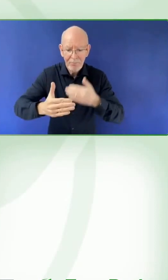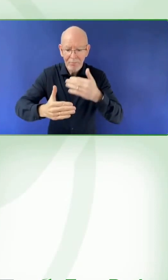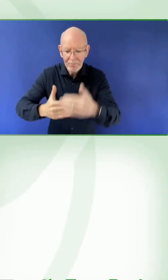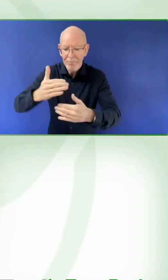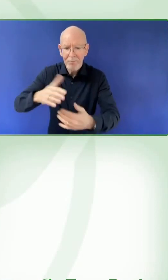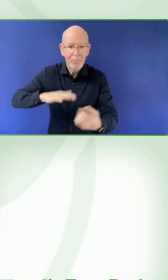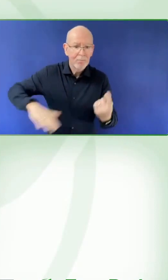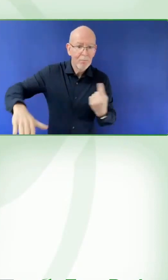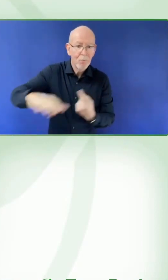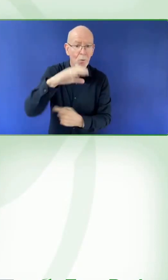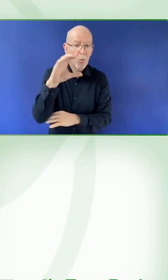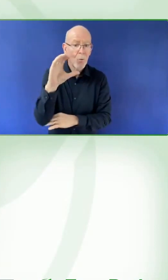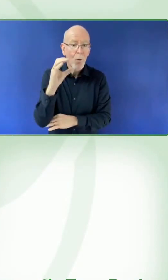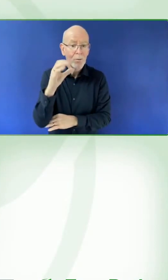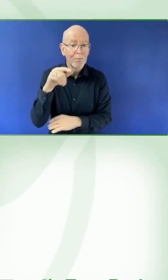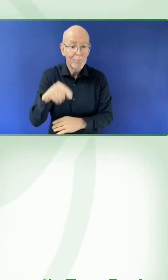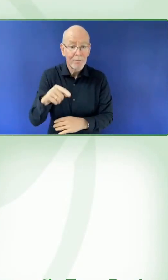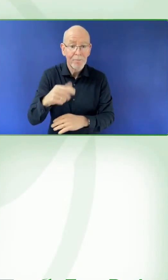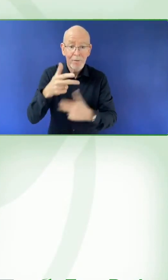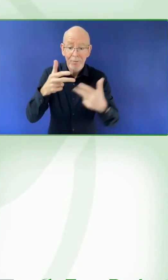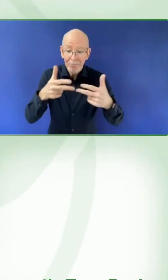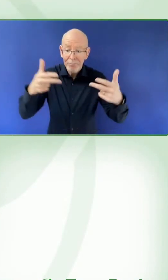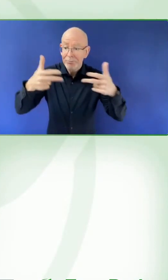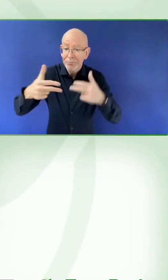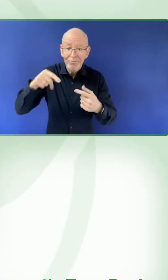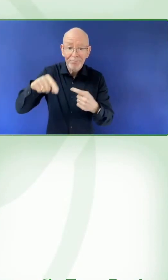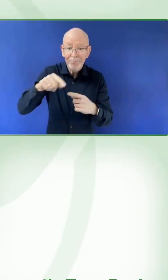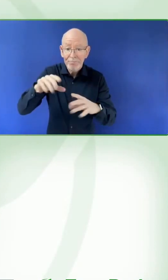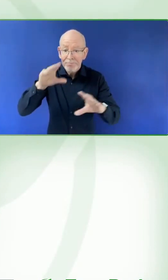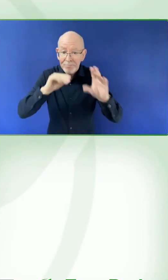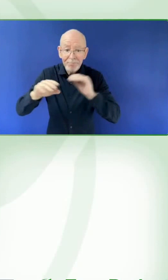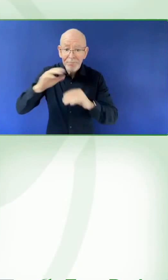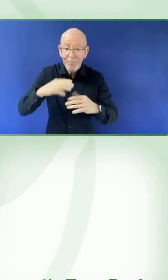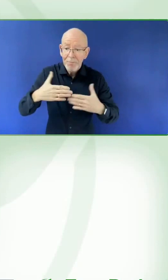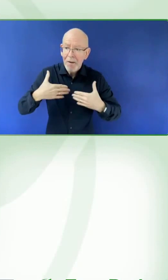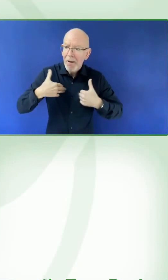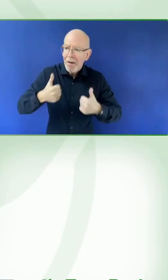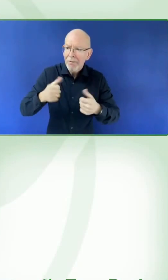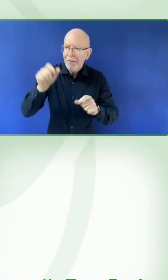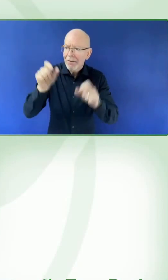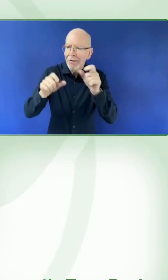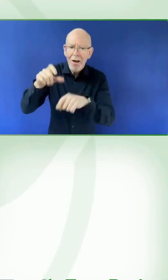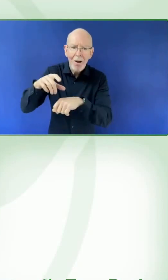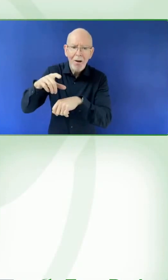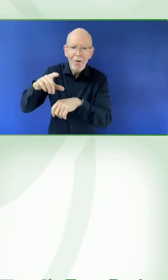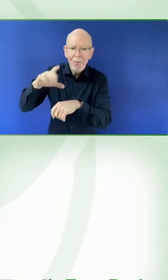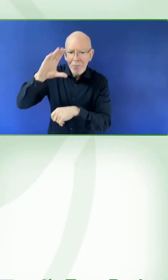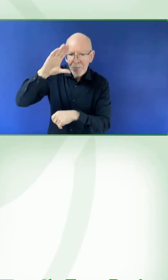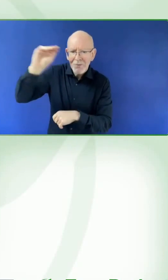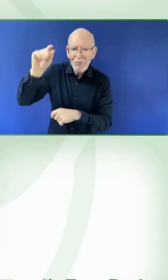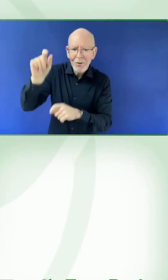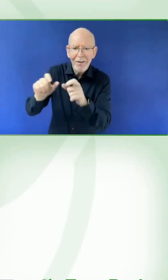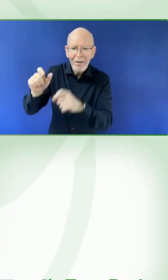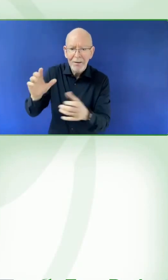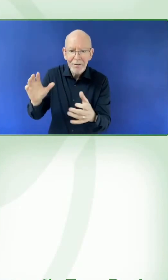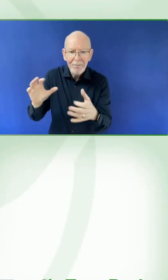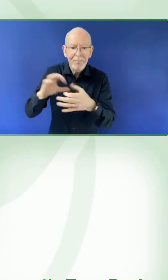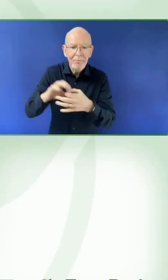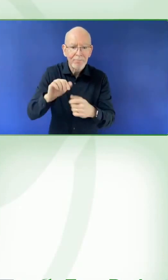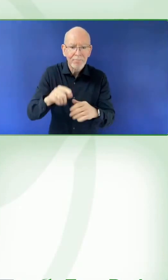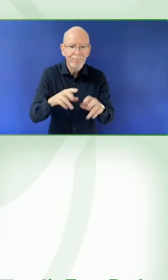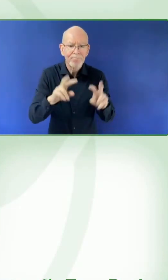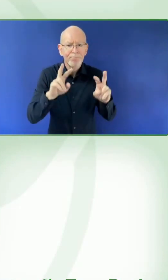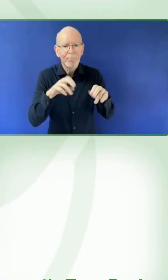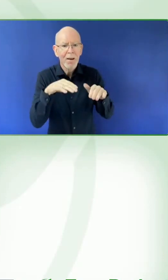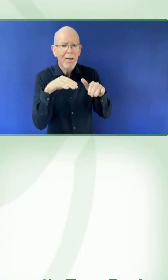that are useful for families, such as the booklet called Discovering Sexuality in the Family, strengthen participation in